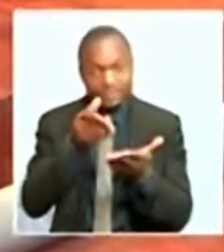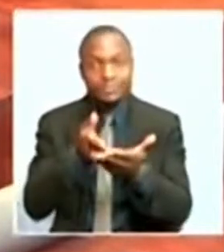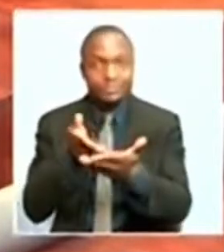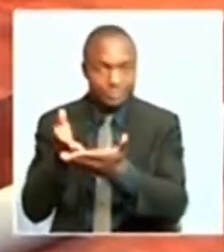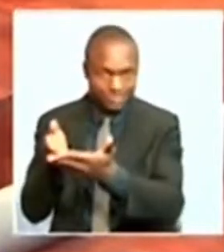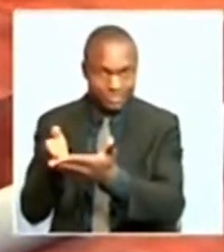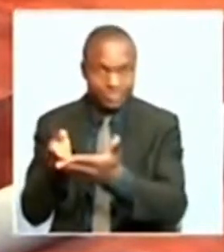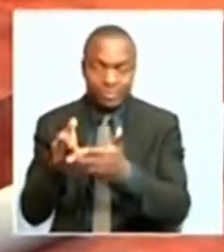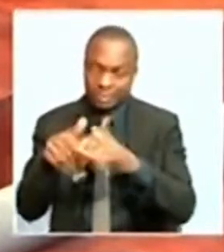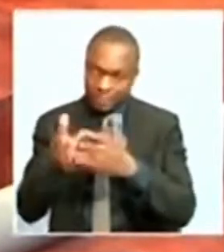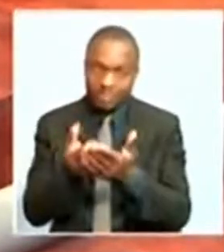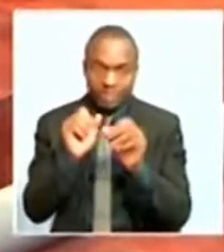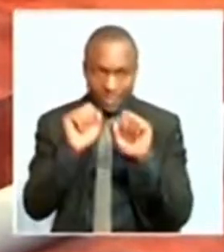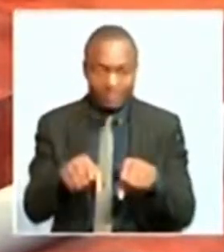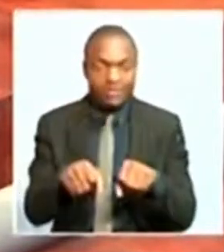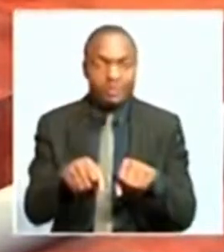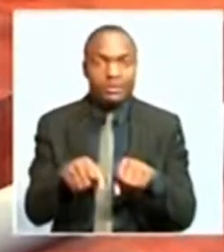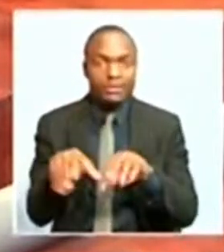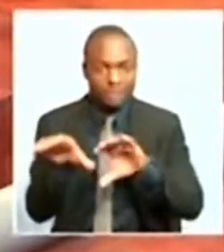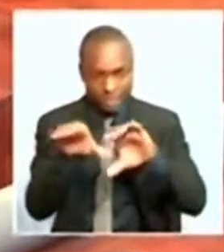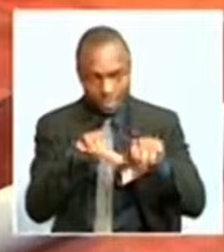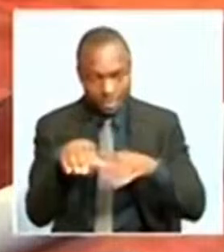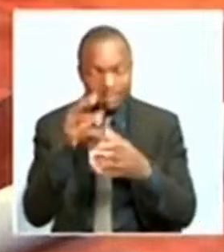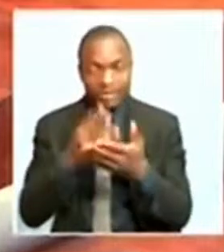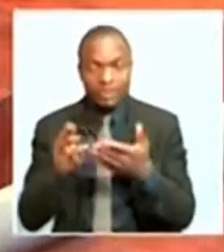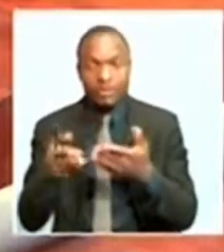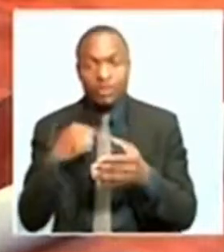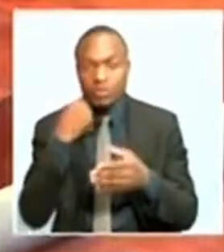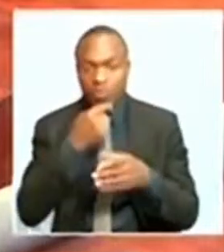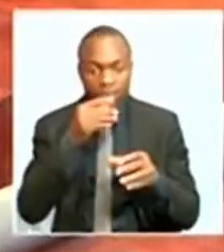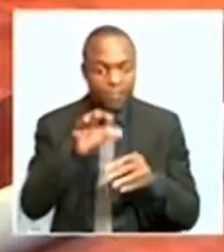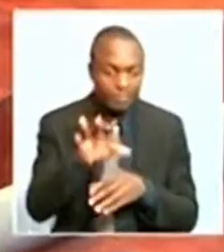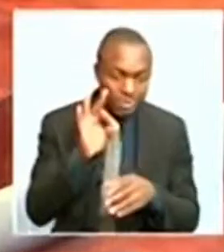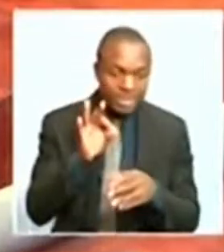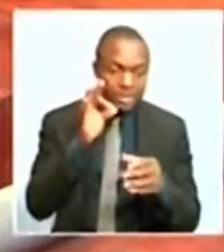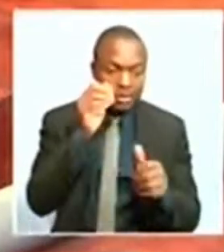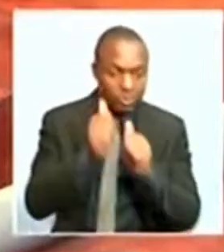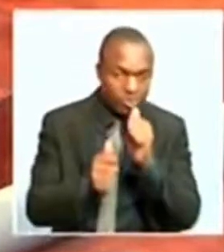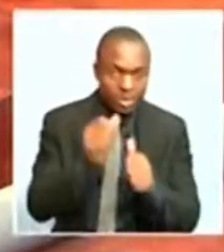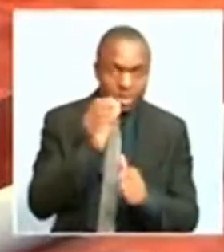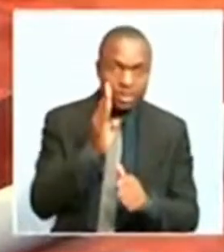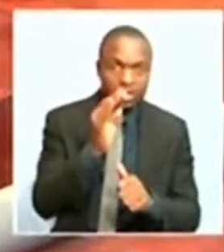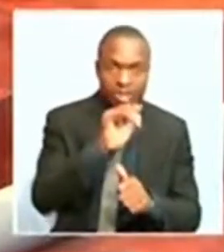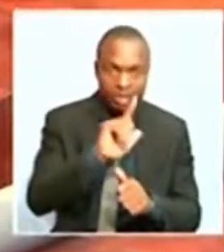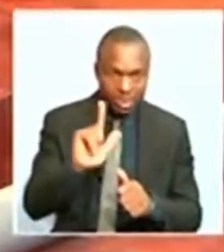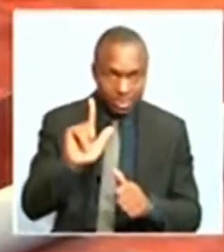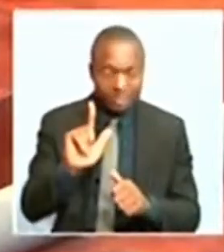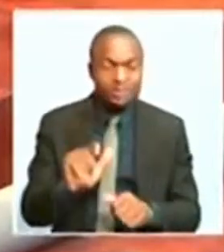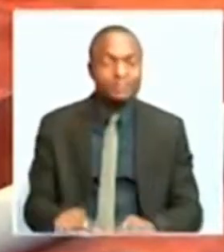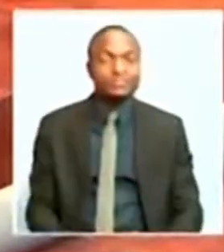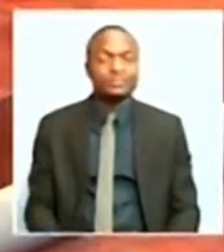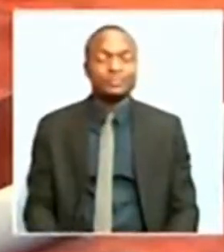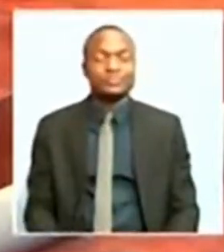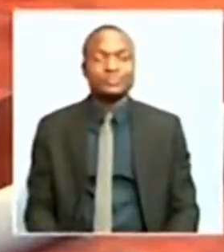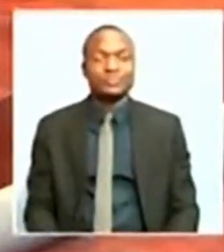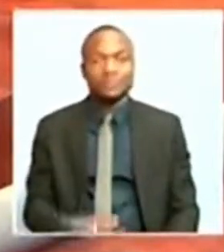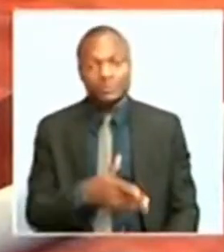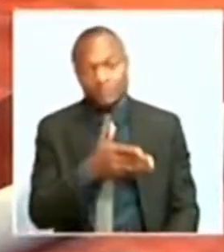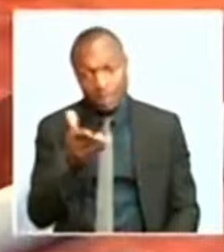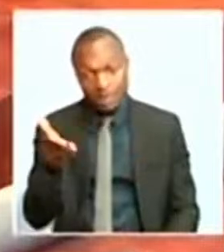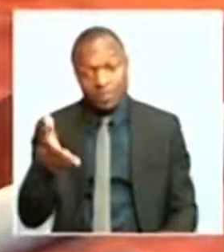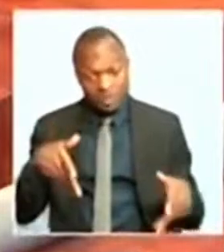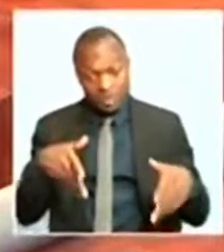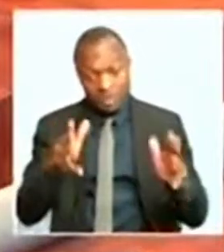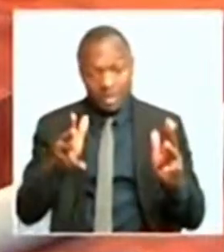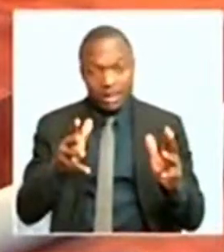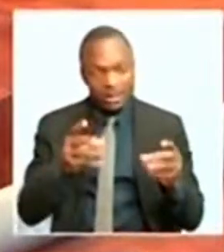we can deal with the matters going forward, who picks up which bill. So I think of late we've entertained a few which we've paid